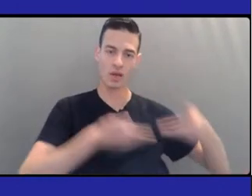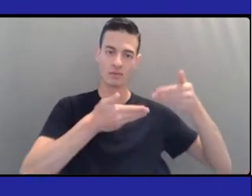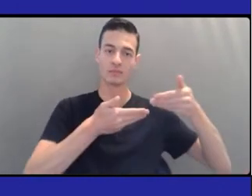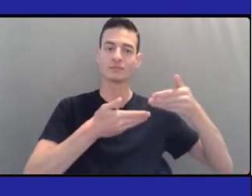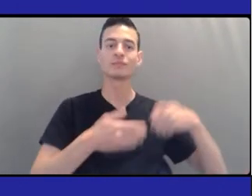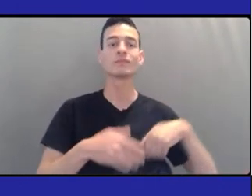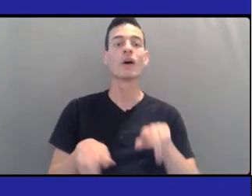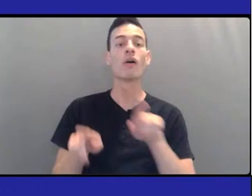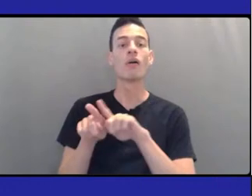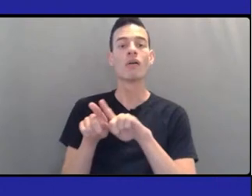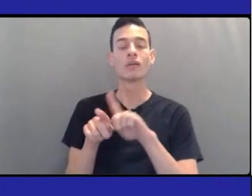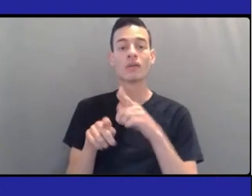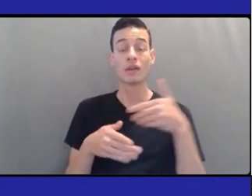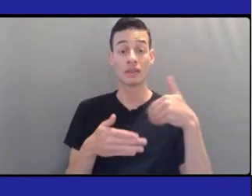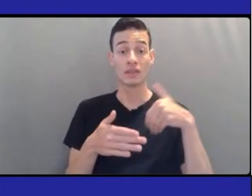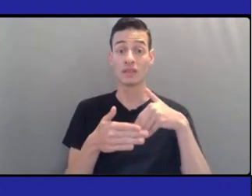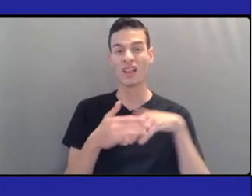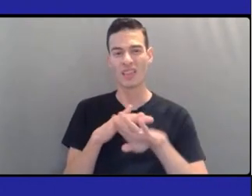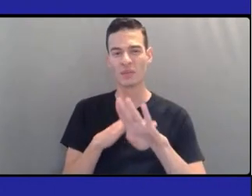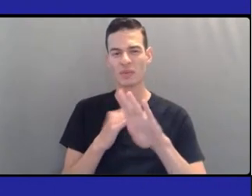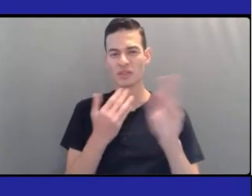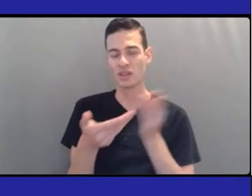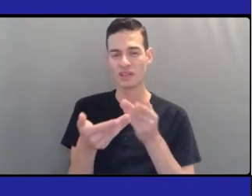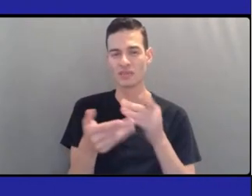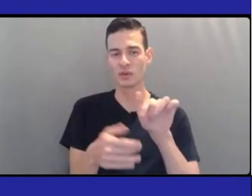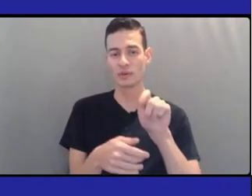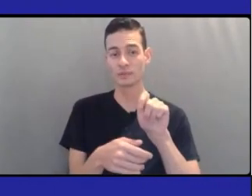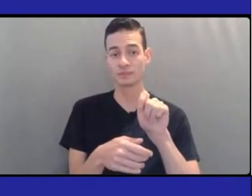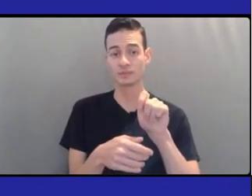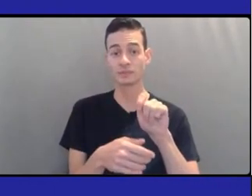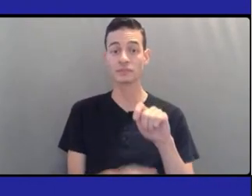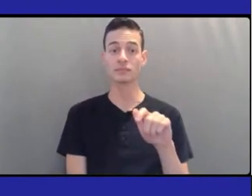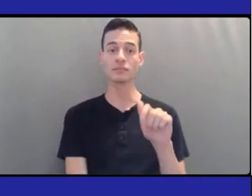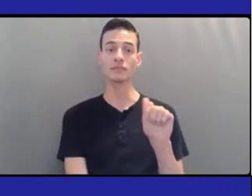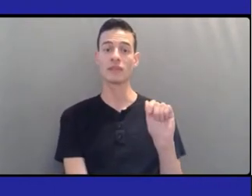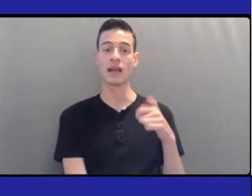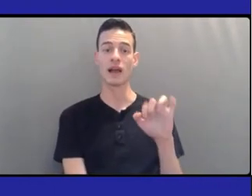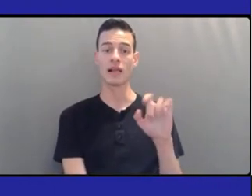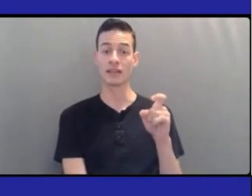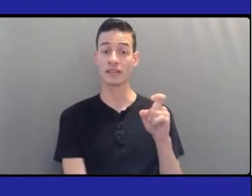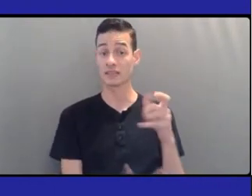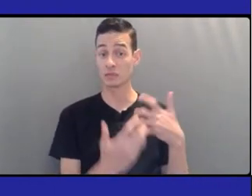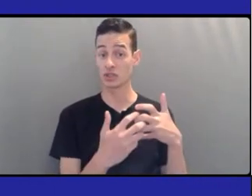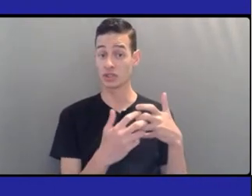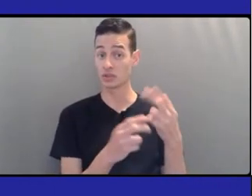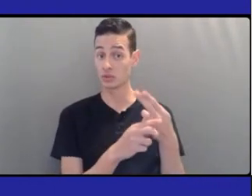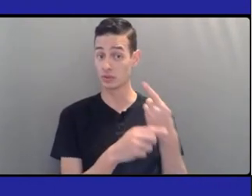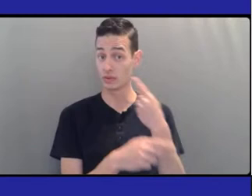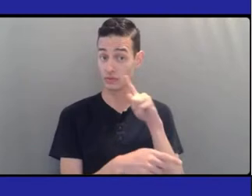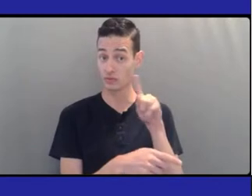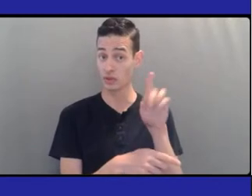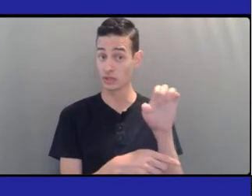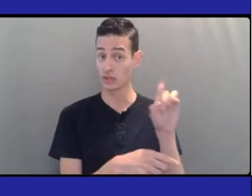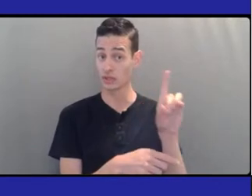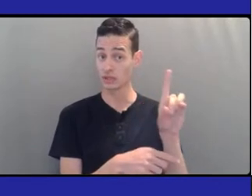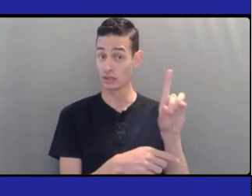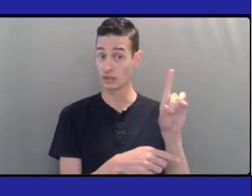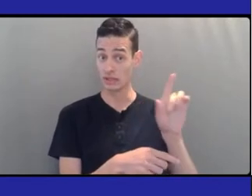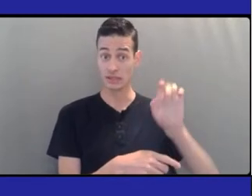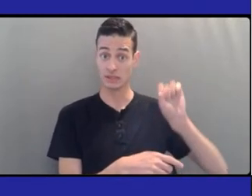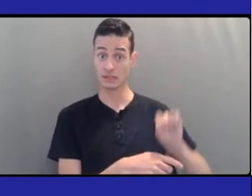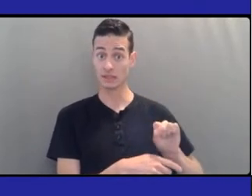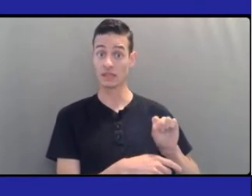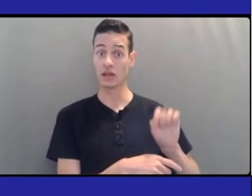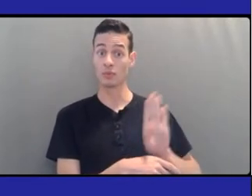our Alex machines, the ones that we've used in the emergency departments at South Brooklyn Health, to trial them